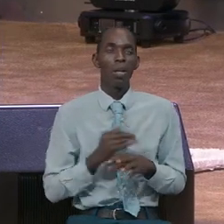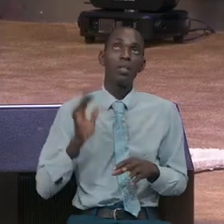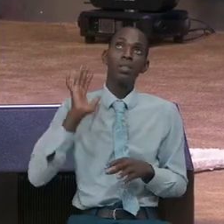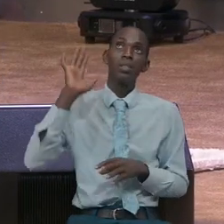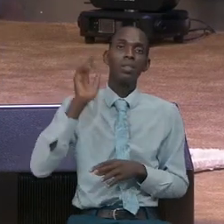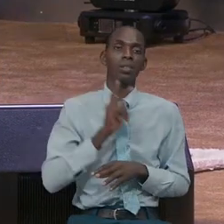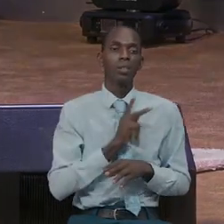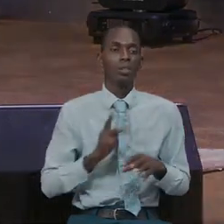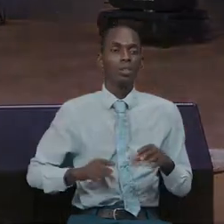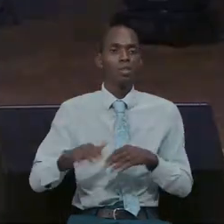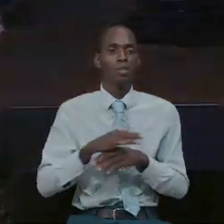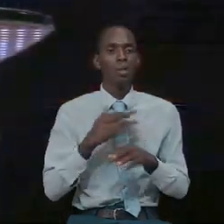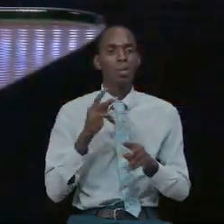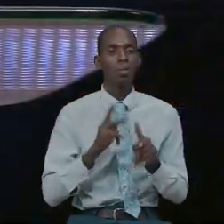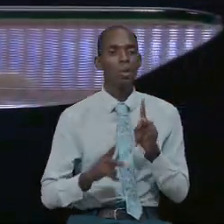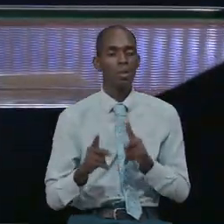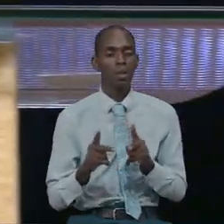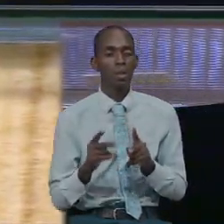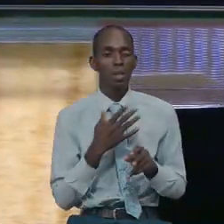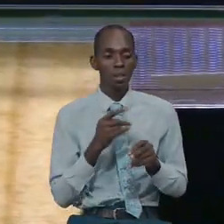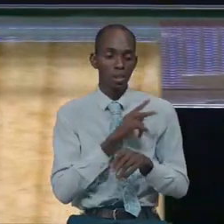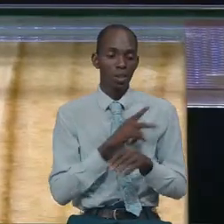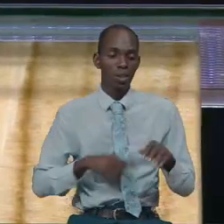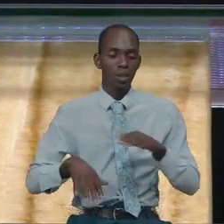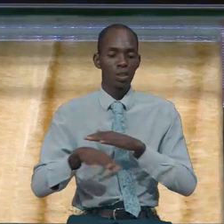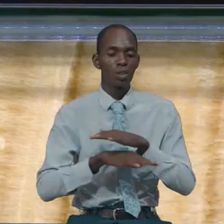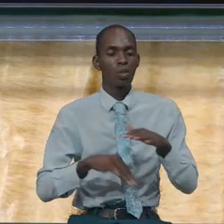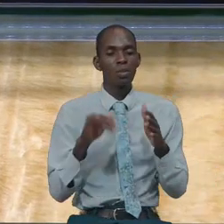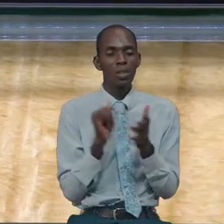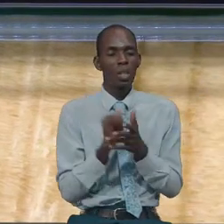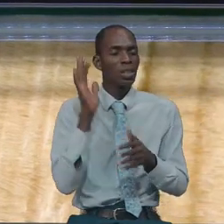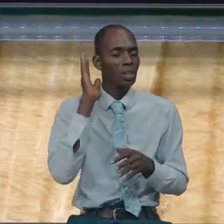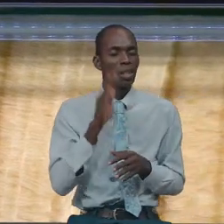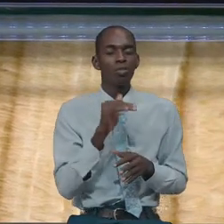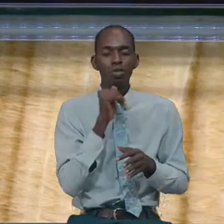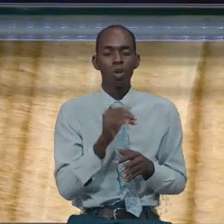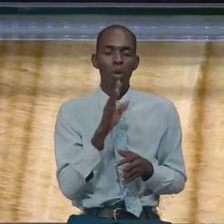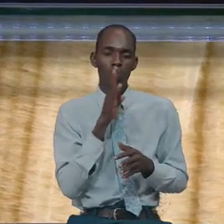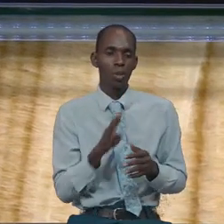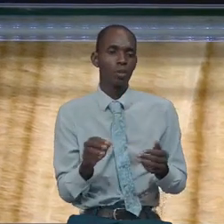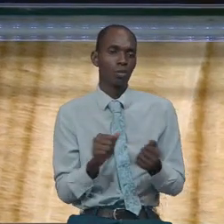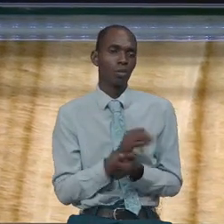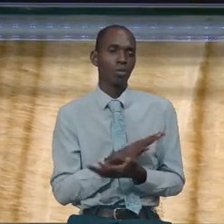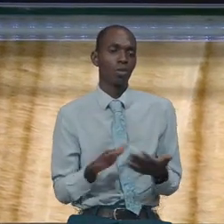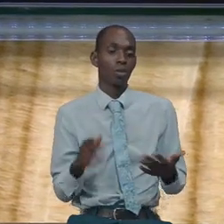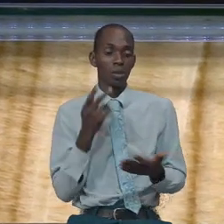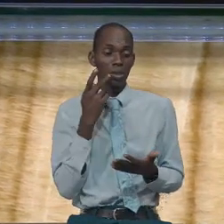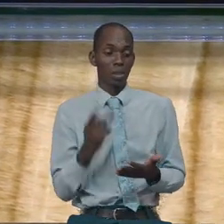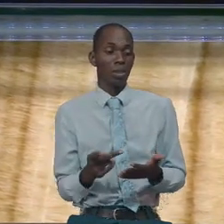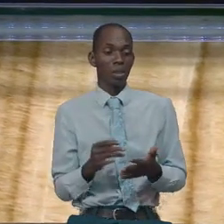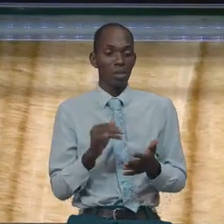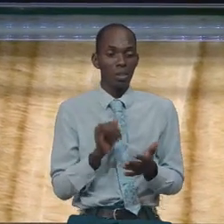shall not be destroyed. That's Emmanuel's kingdom. It continues forever.